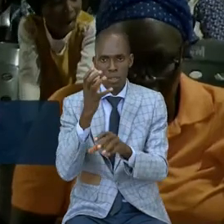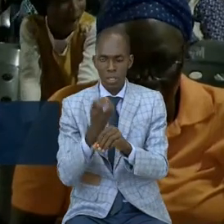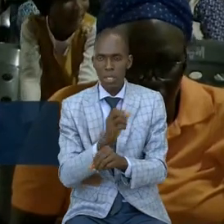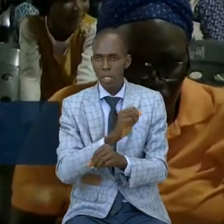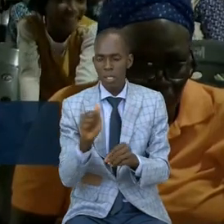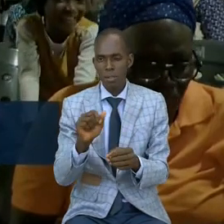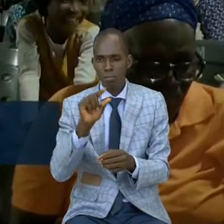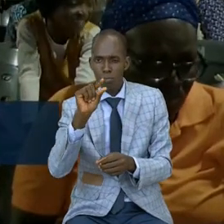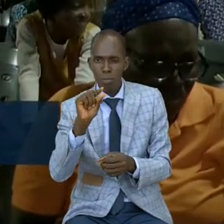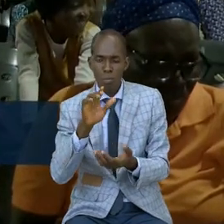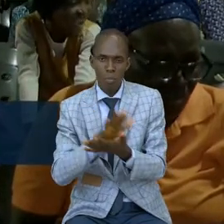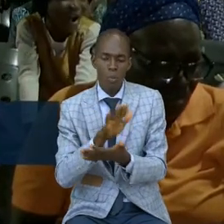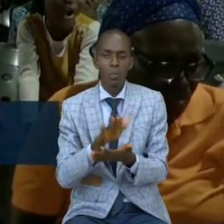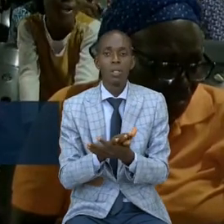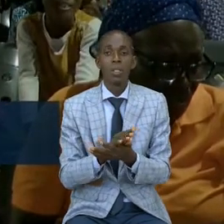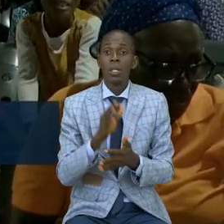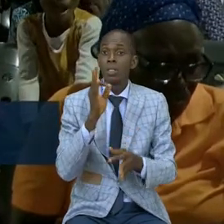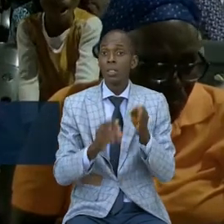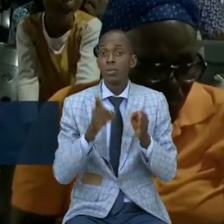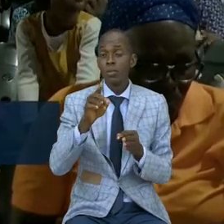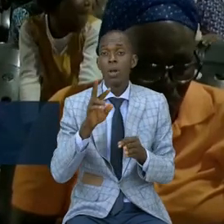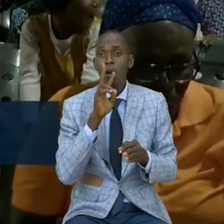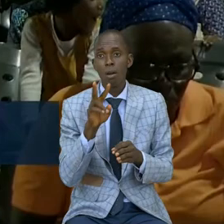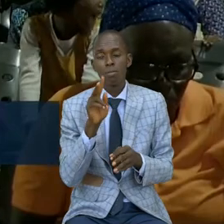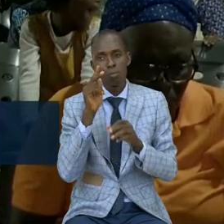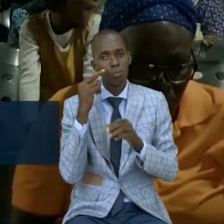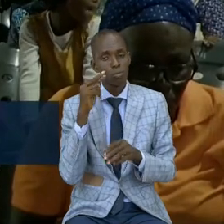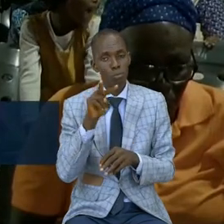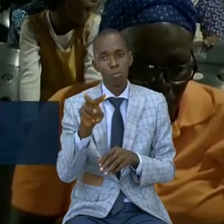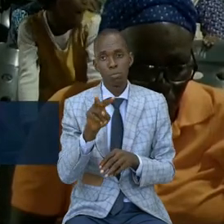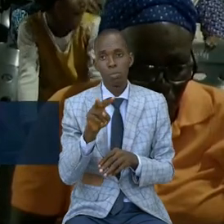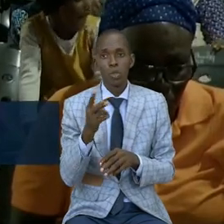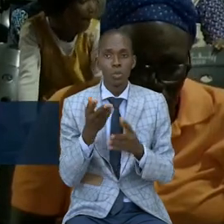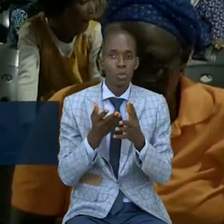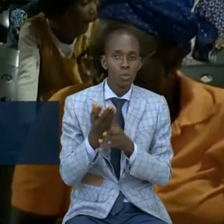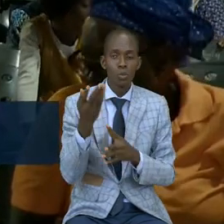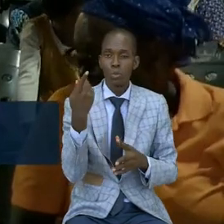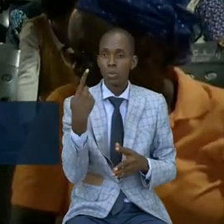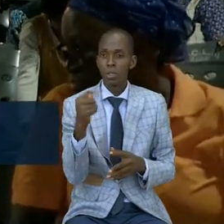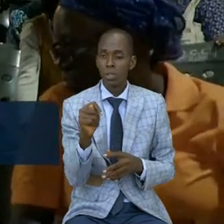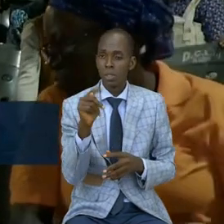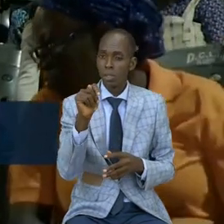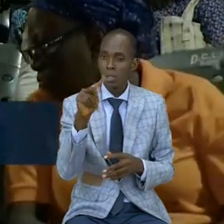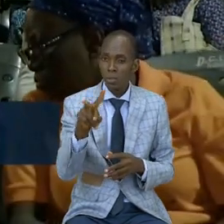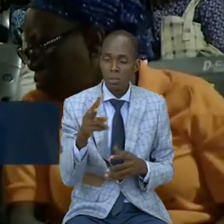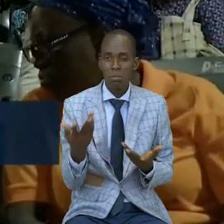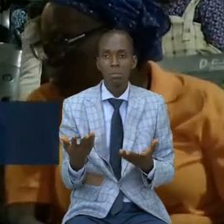Those of you online, connect with Christ. You can see on the television,